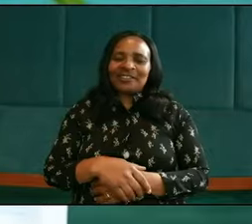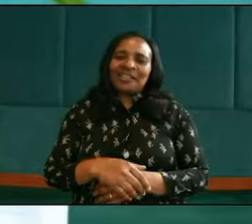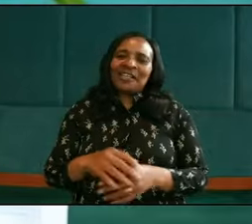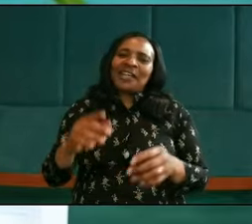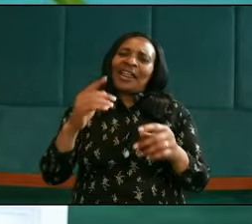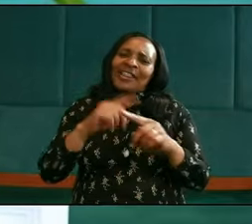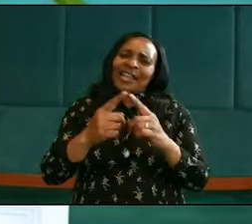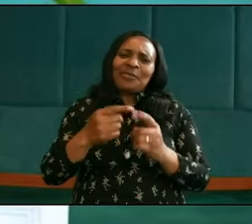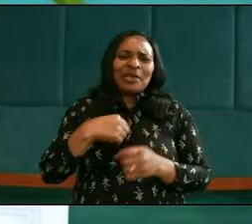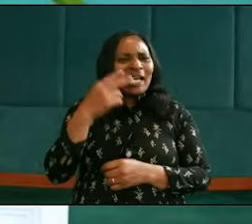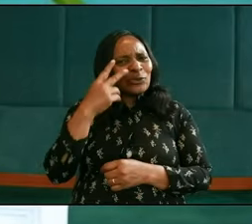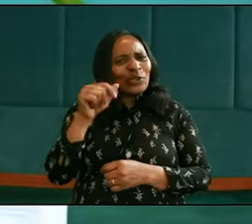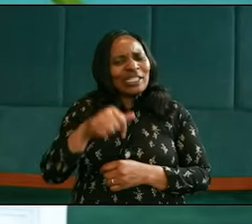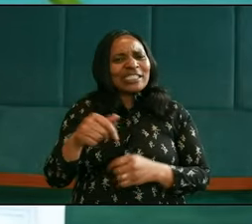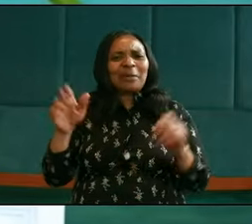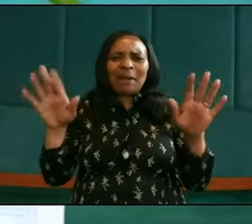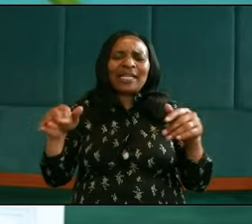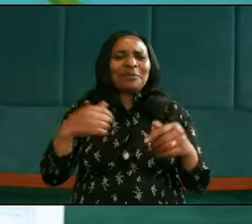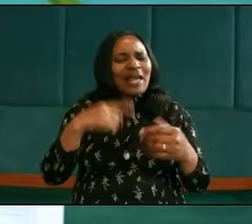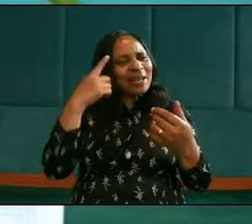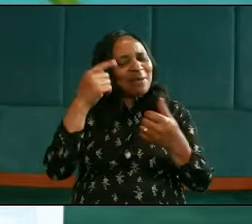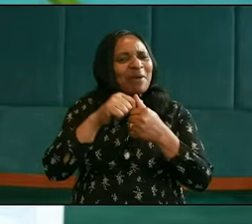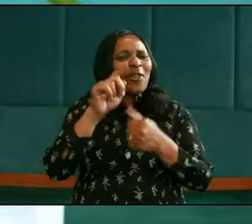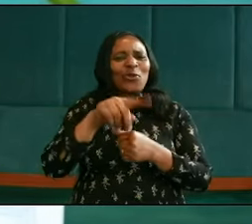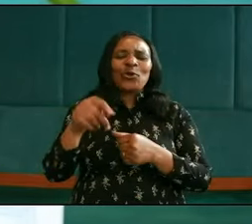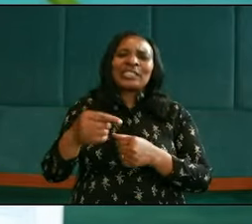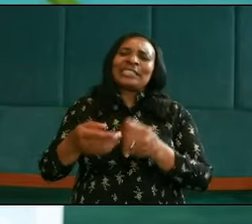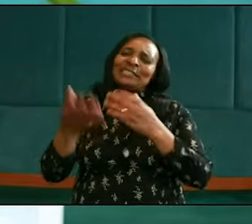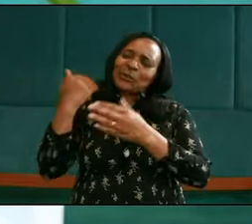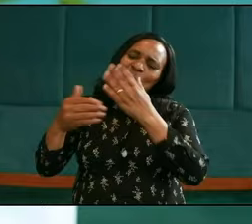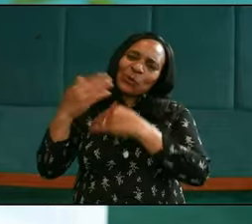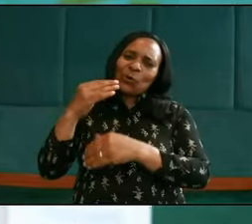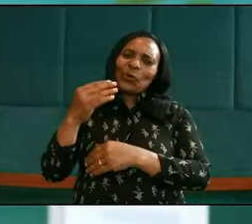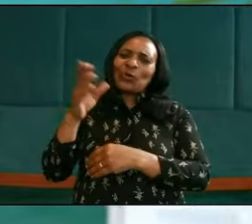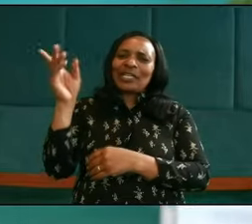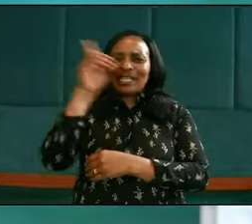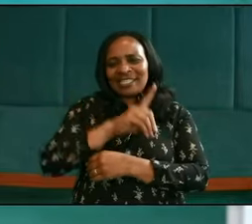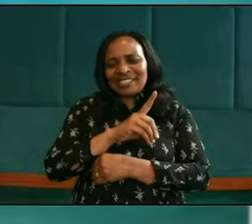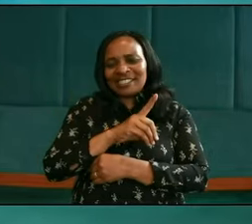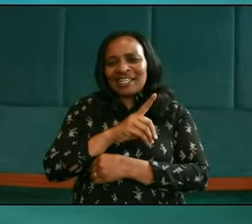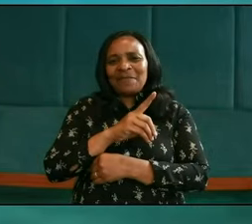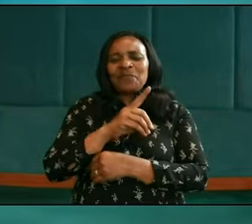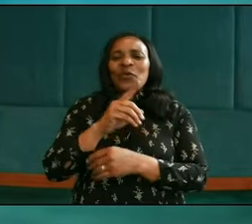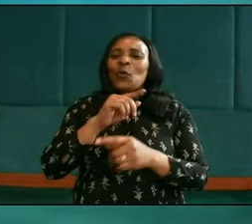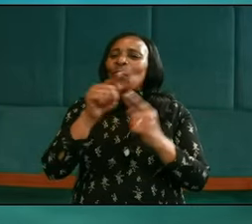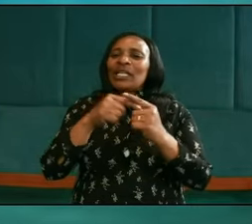And I saw those birds and I remembered those days. And I remembered this verse when it